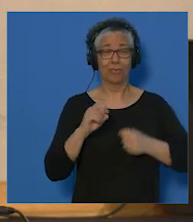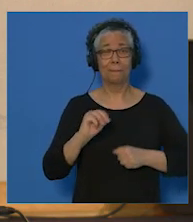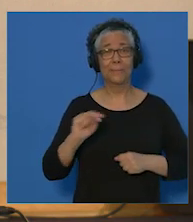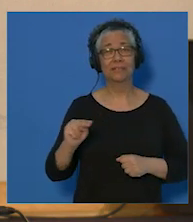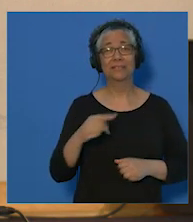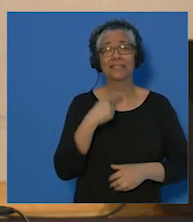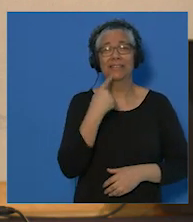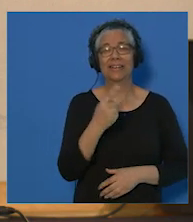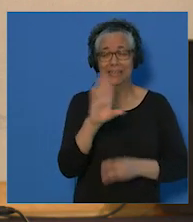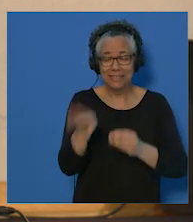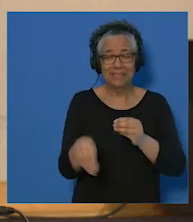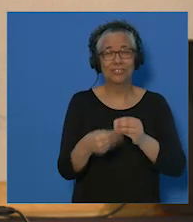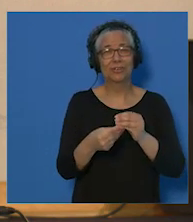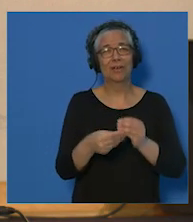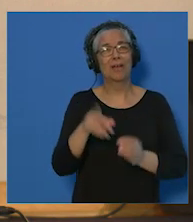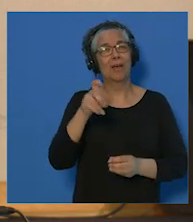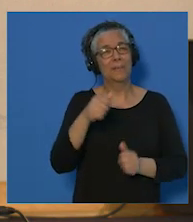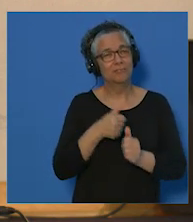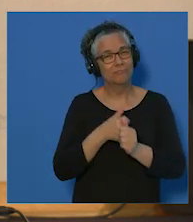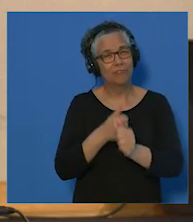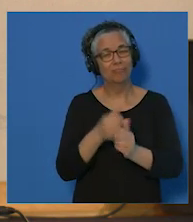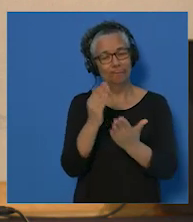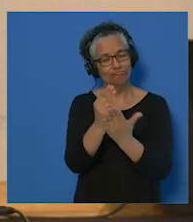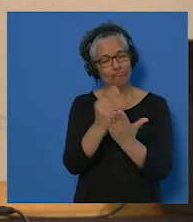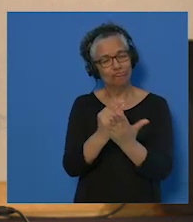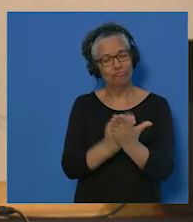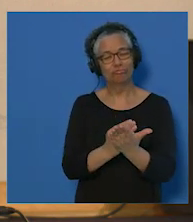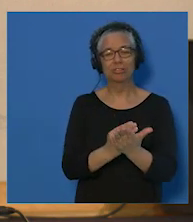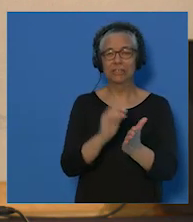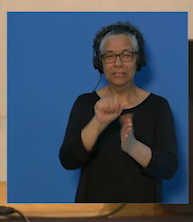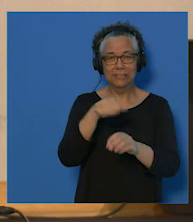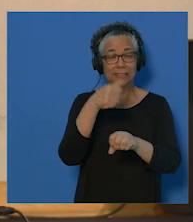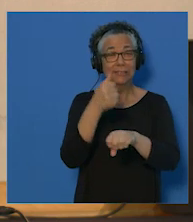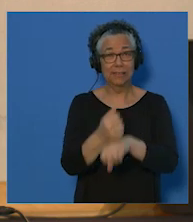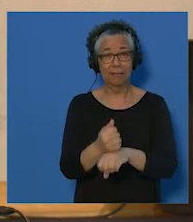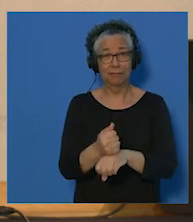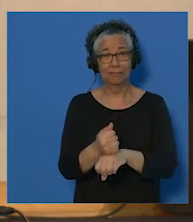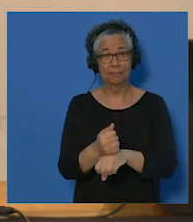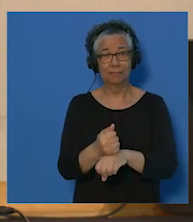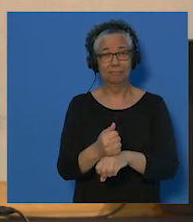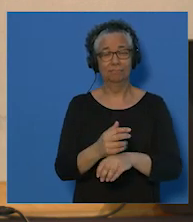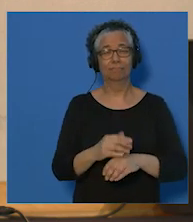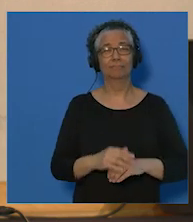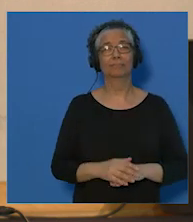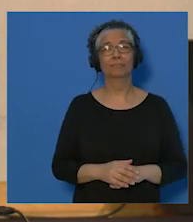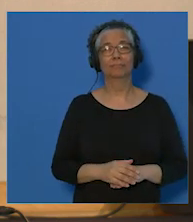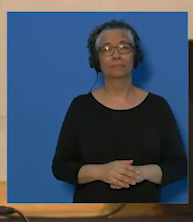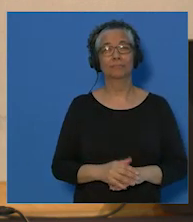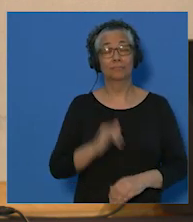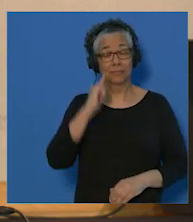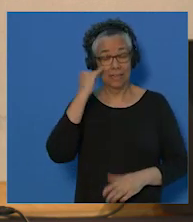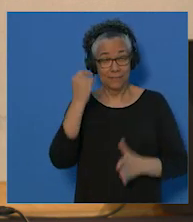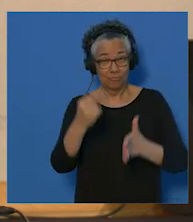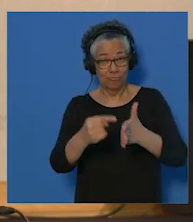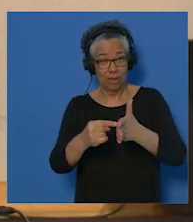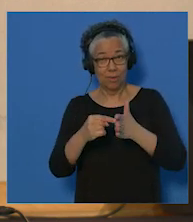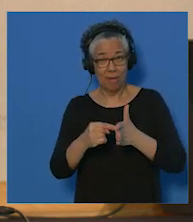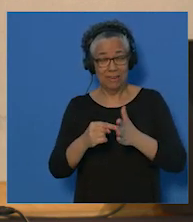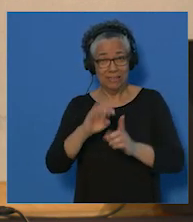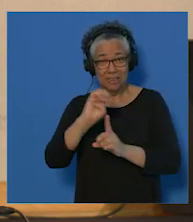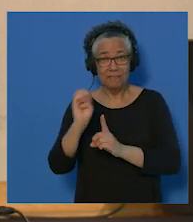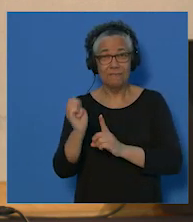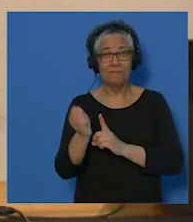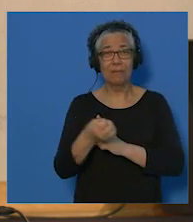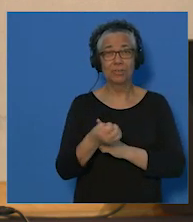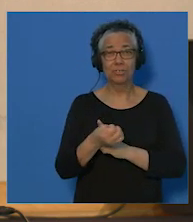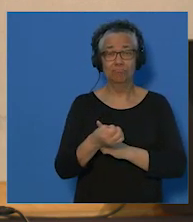that, we must follow the guidelines that have been set out before us. If it is required in an environment for